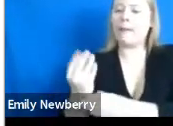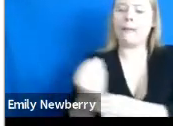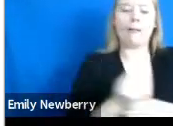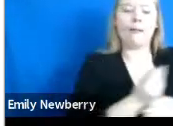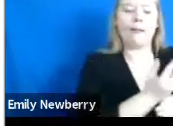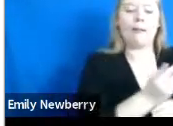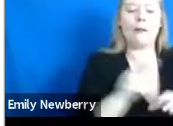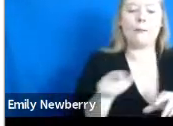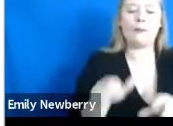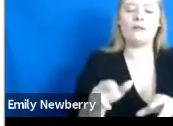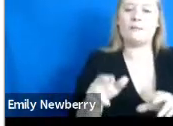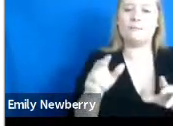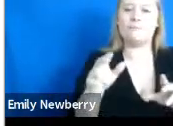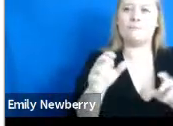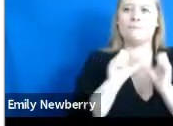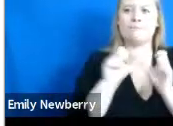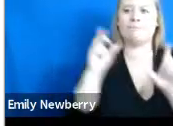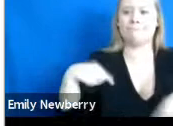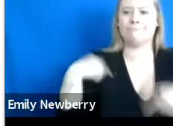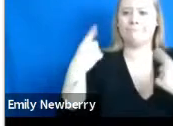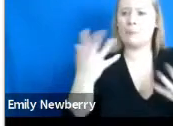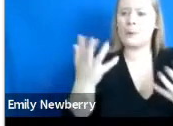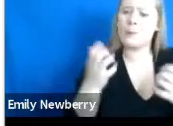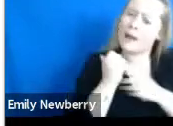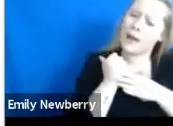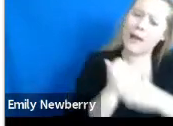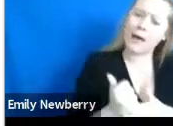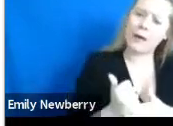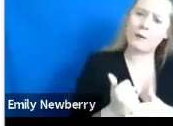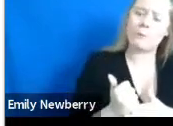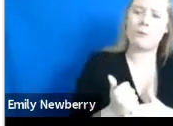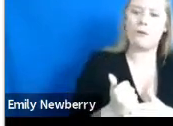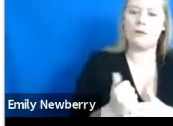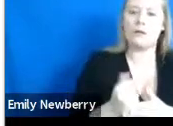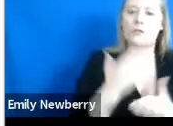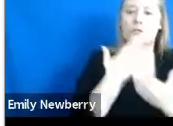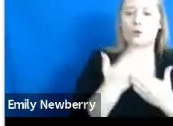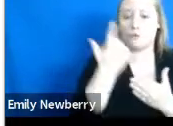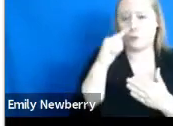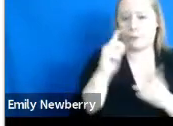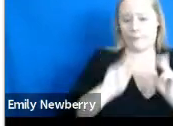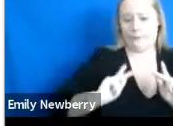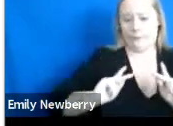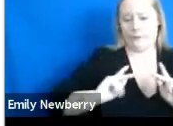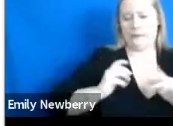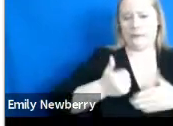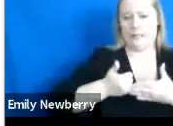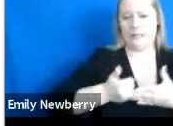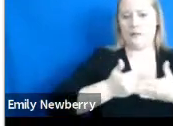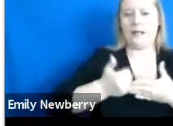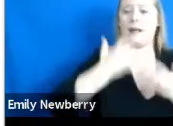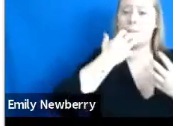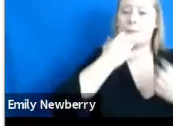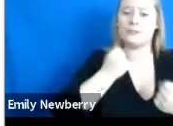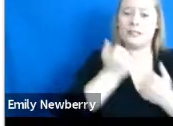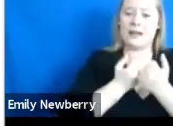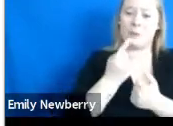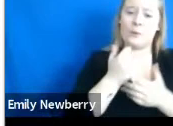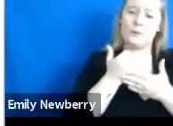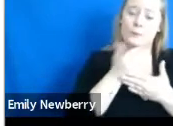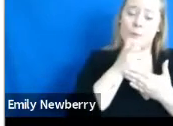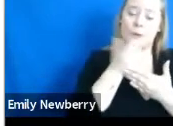and we want to help them, and it's good for people to be there to help. And I appreciate everyone's help.